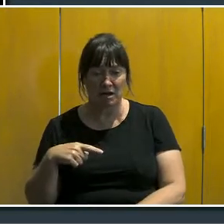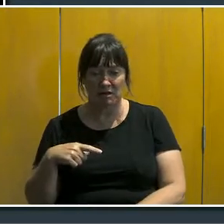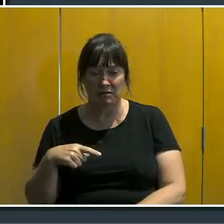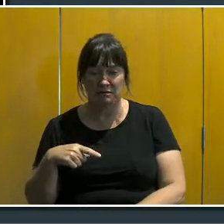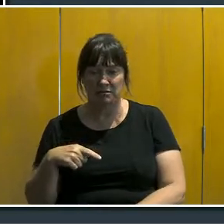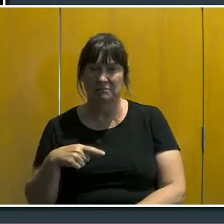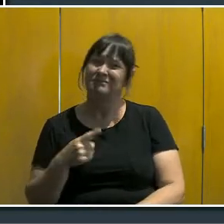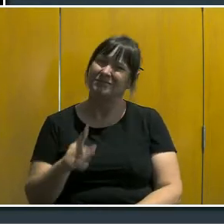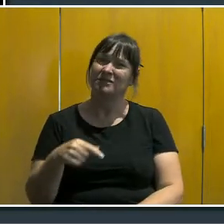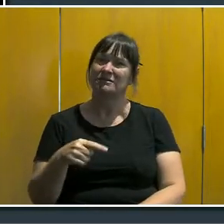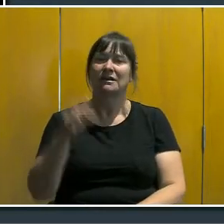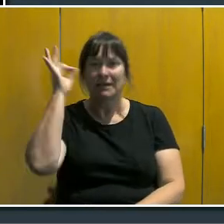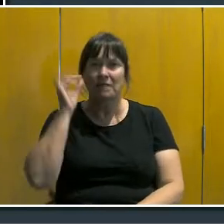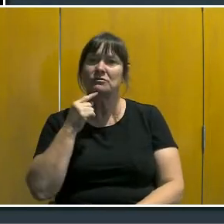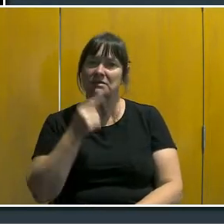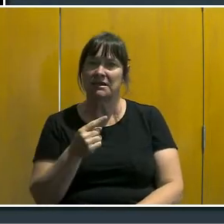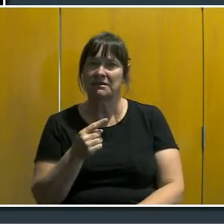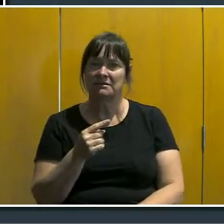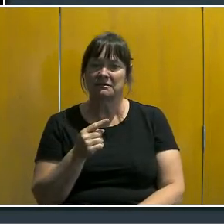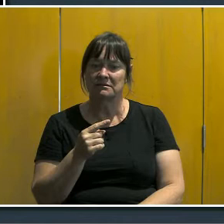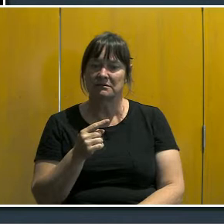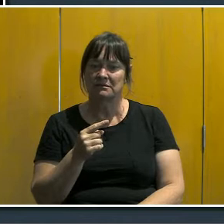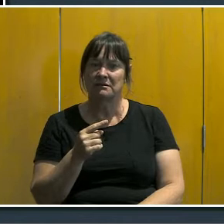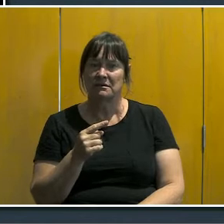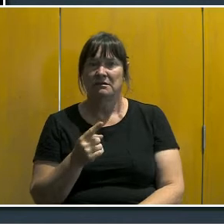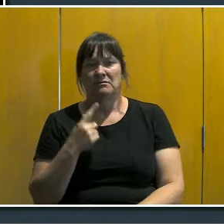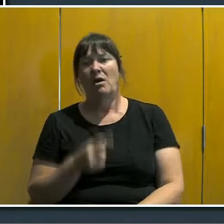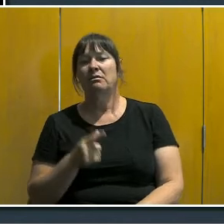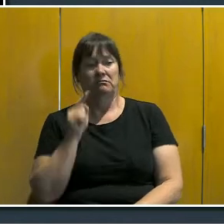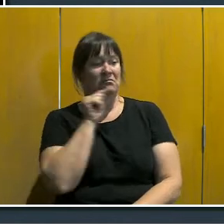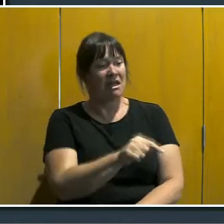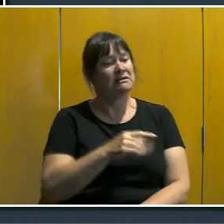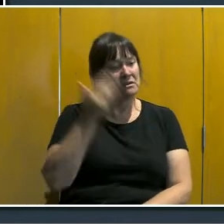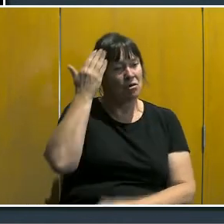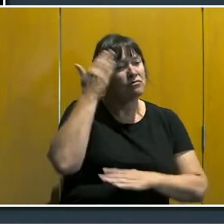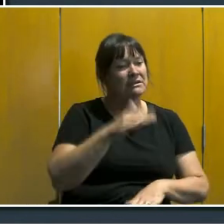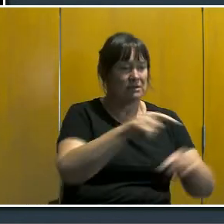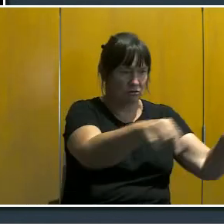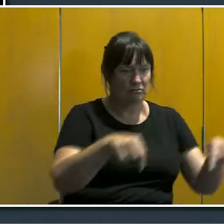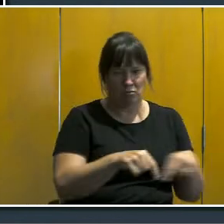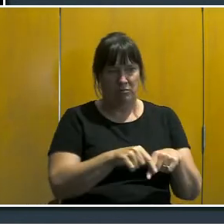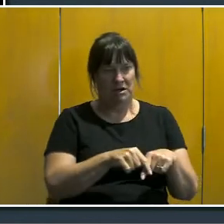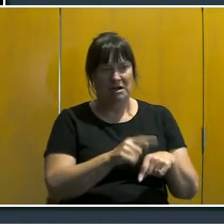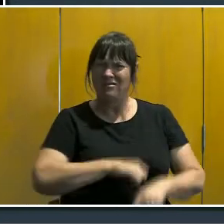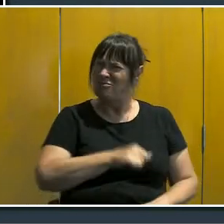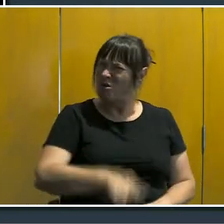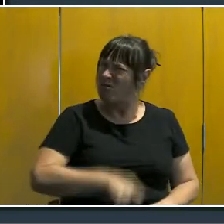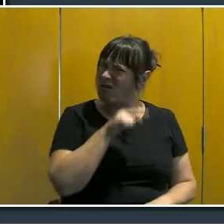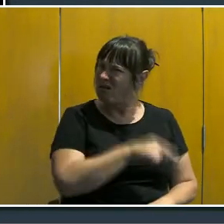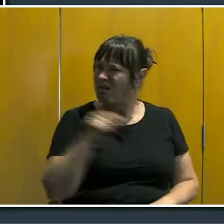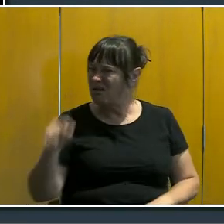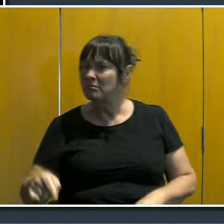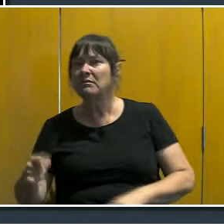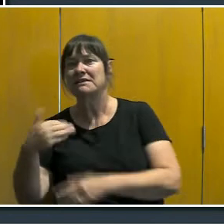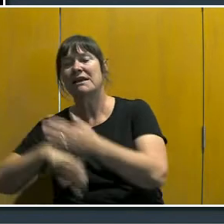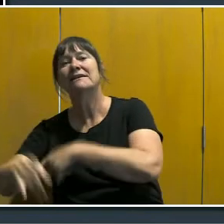of these types of properties in the same residential differential and increase our rates by 35%. But this seems